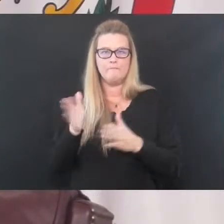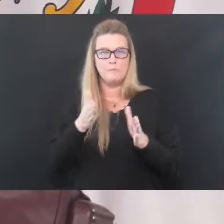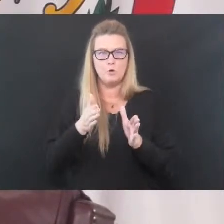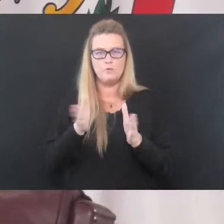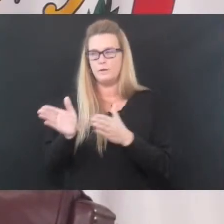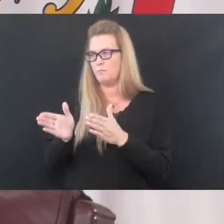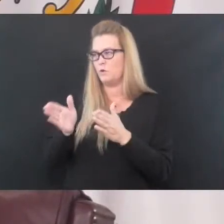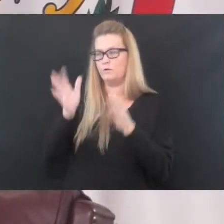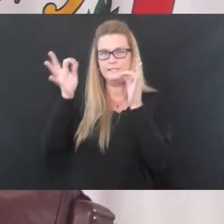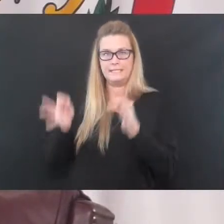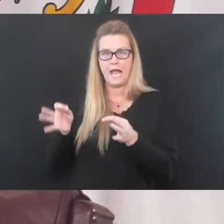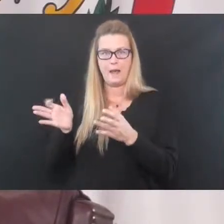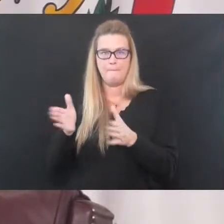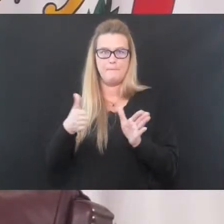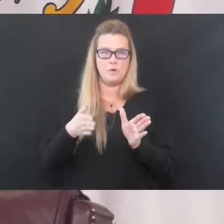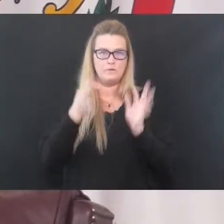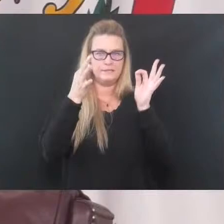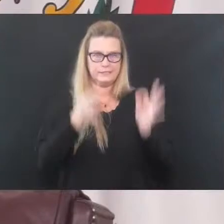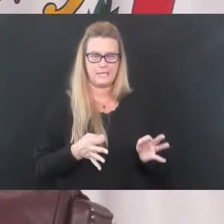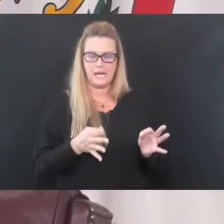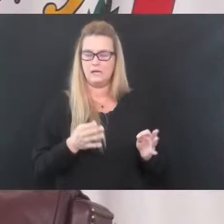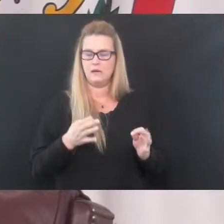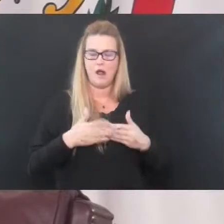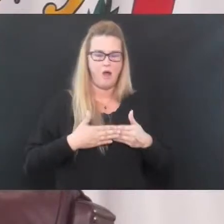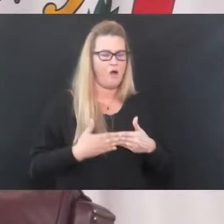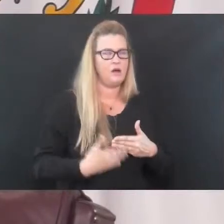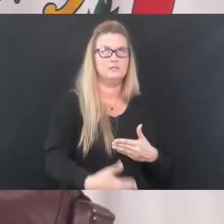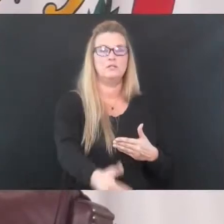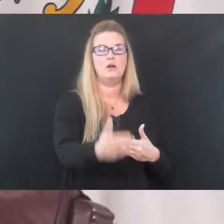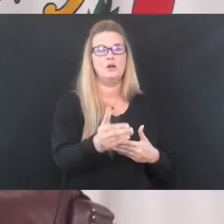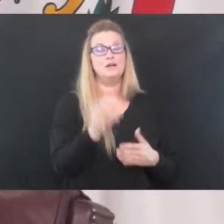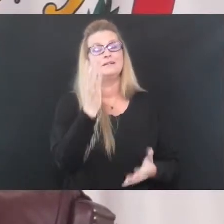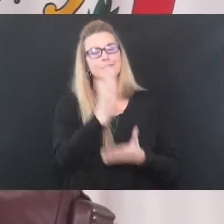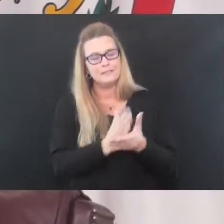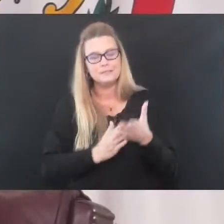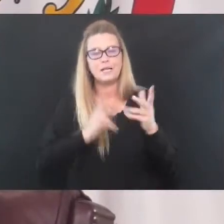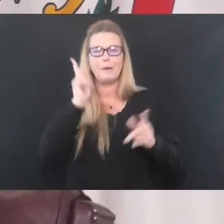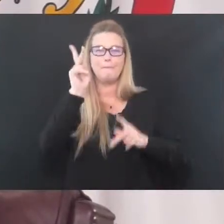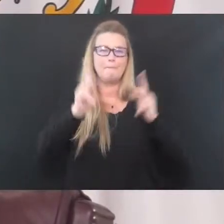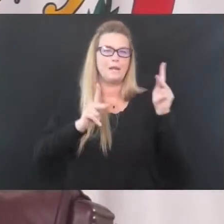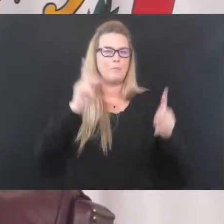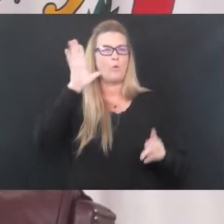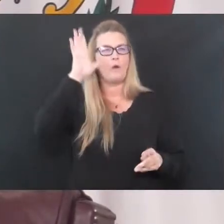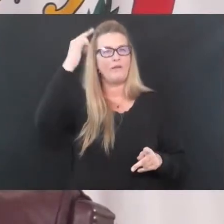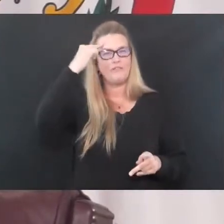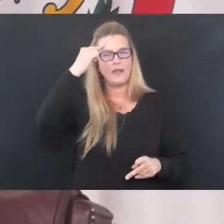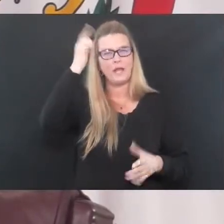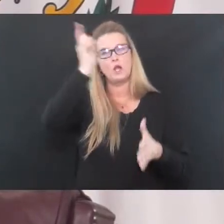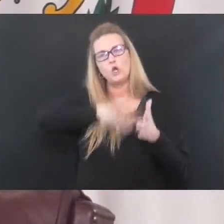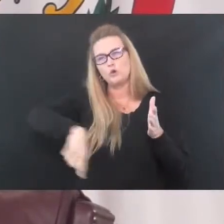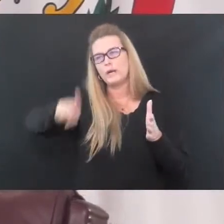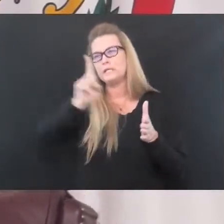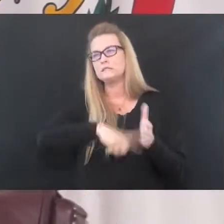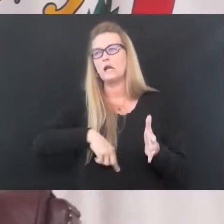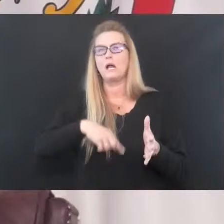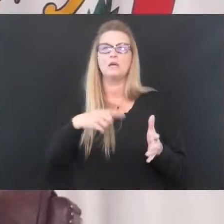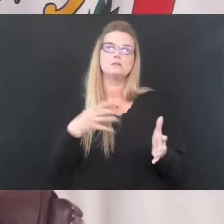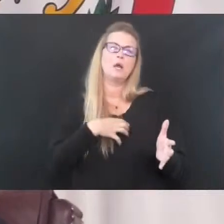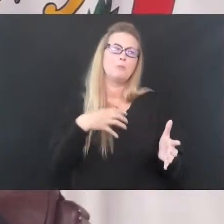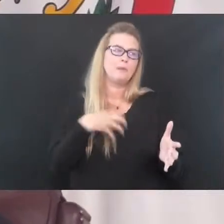along, we have moved. Now, I'm sure there'll be those that'll be out there in the wilderness that'll be criticizing and everything